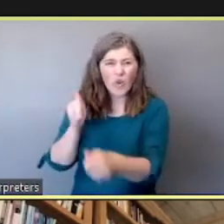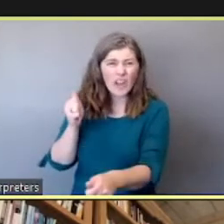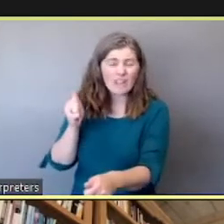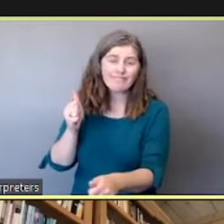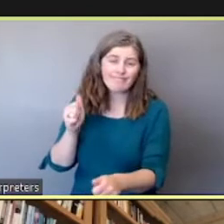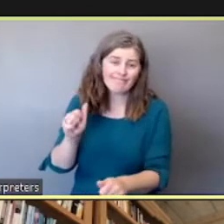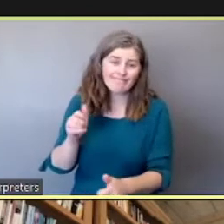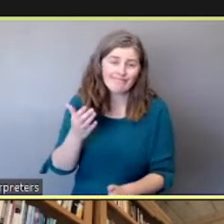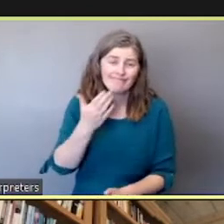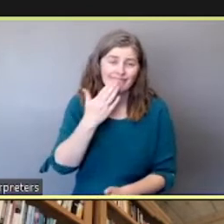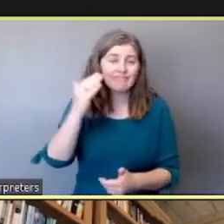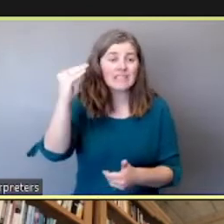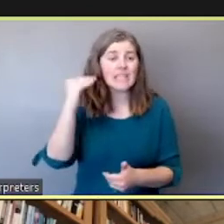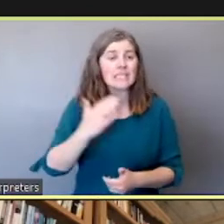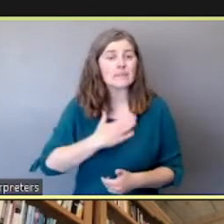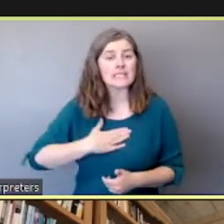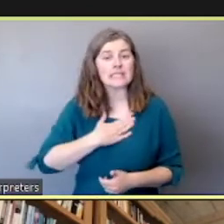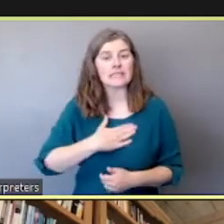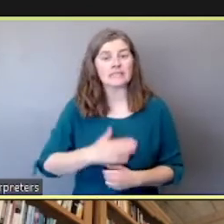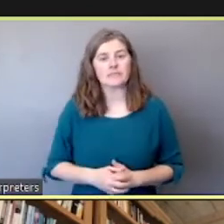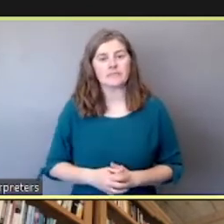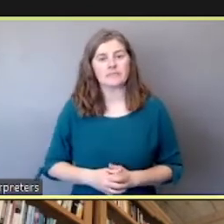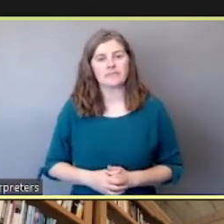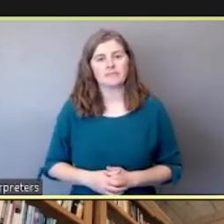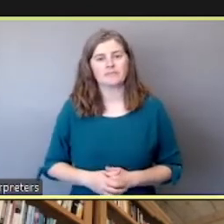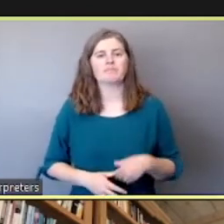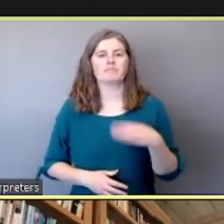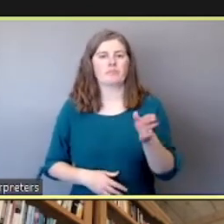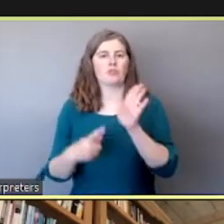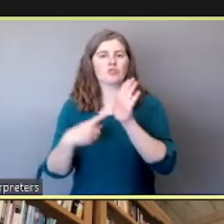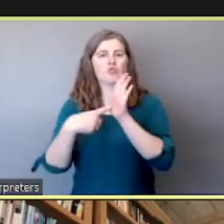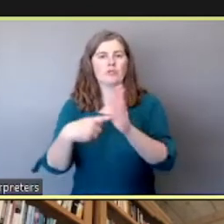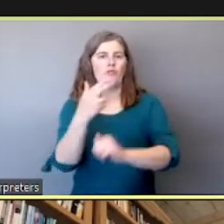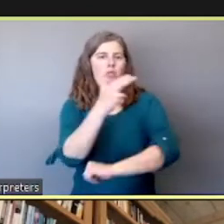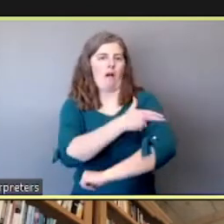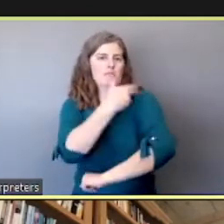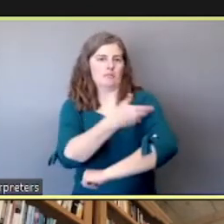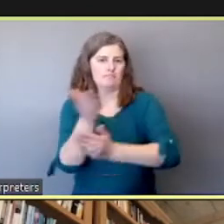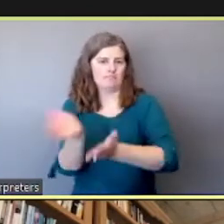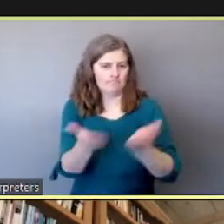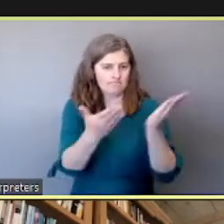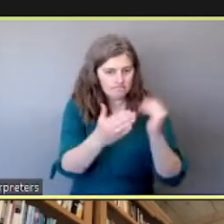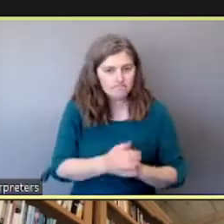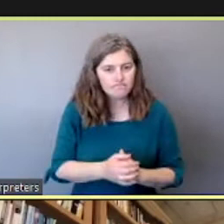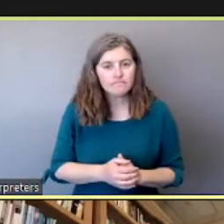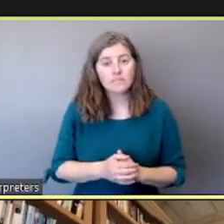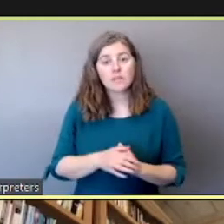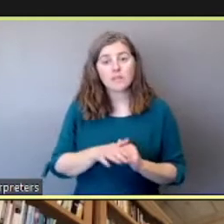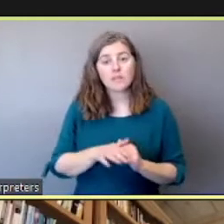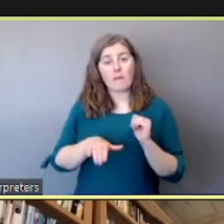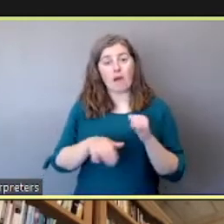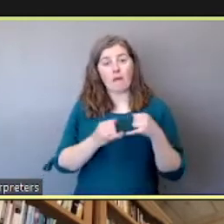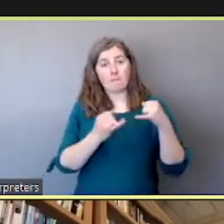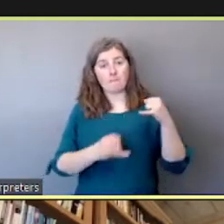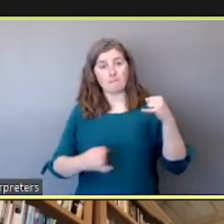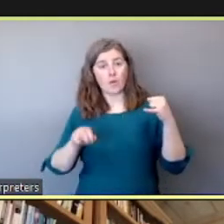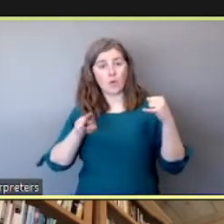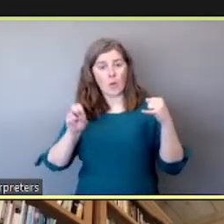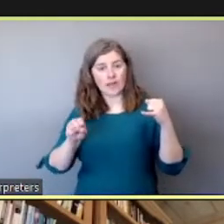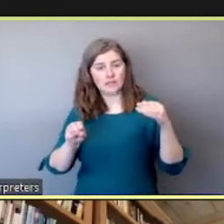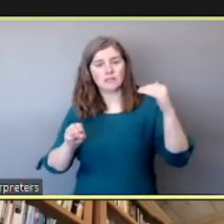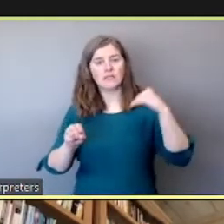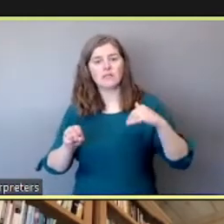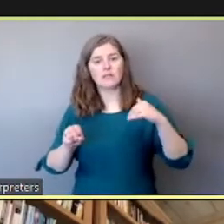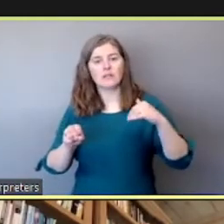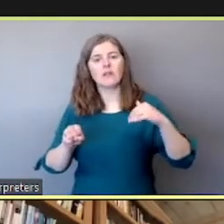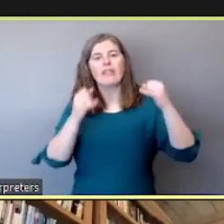slide, please. Here's hospitalizations, dotted line, the United States. The blue line below it